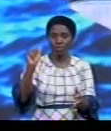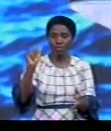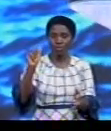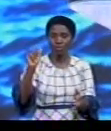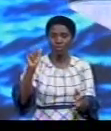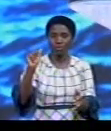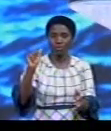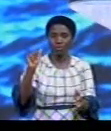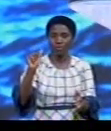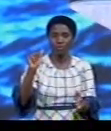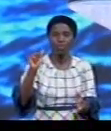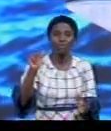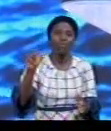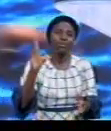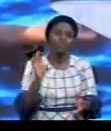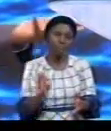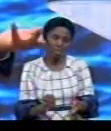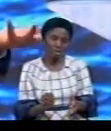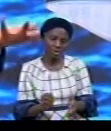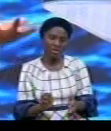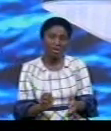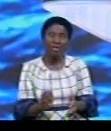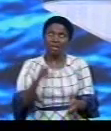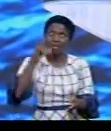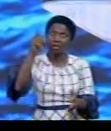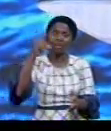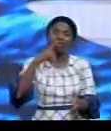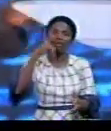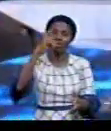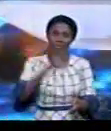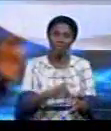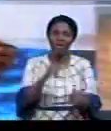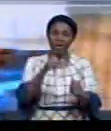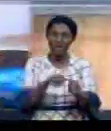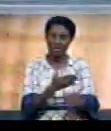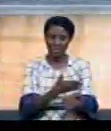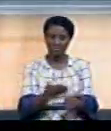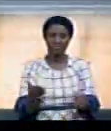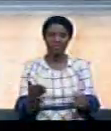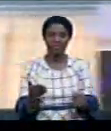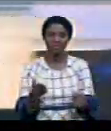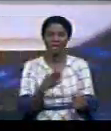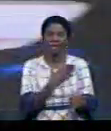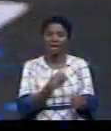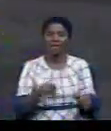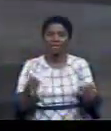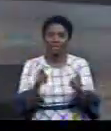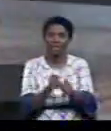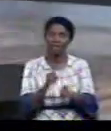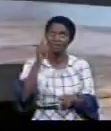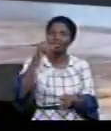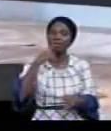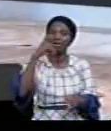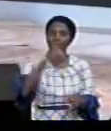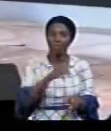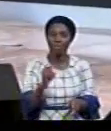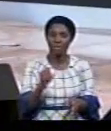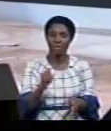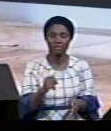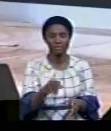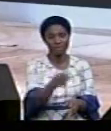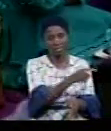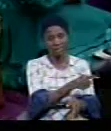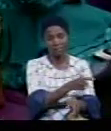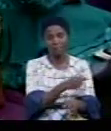commands everything on the face of the earth. And as he commands them, they will work for you.